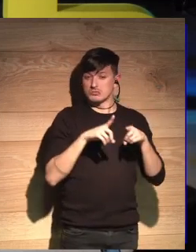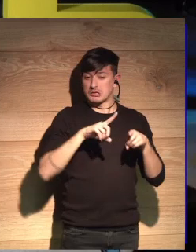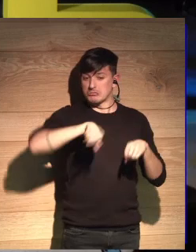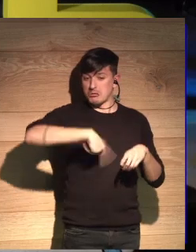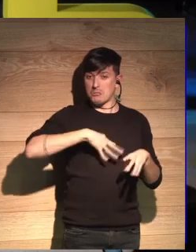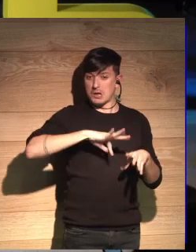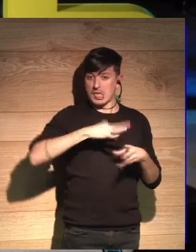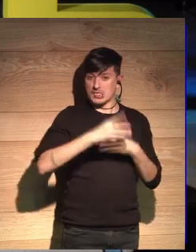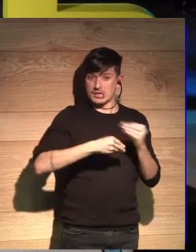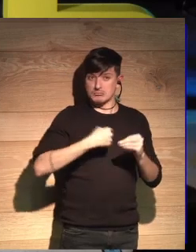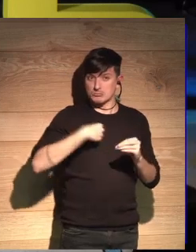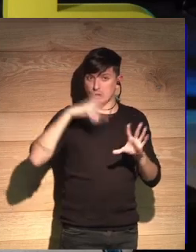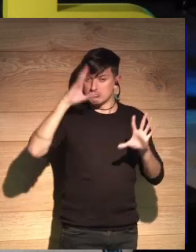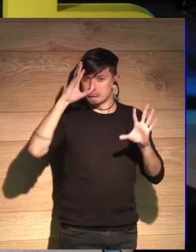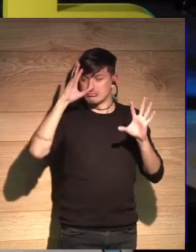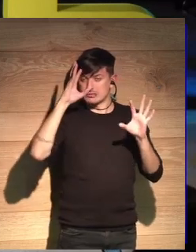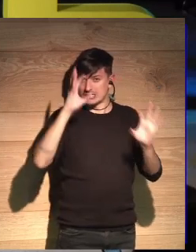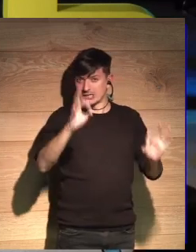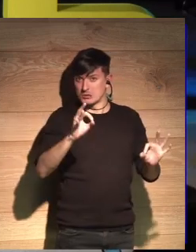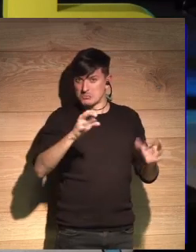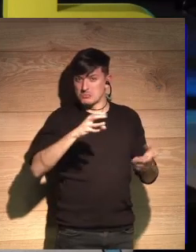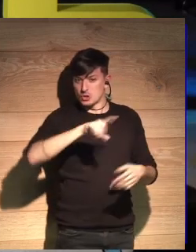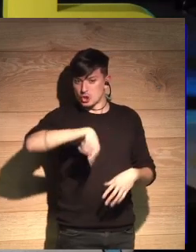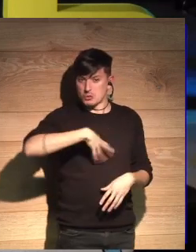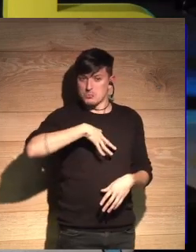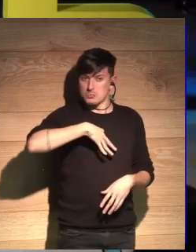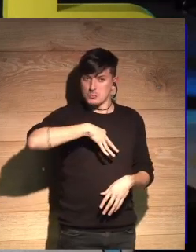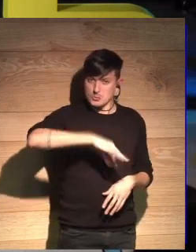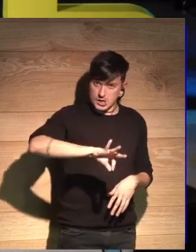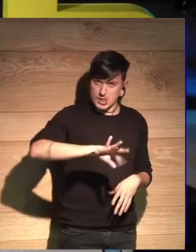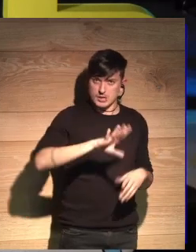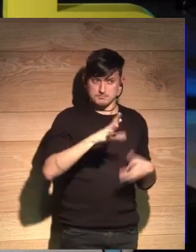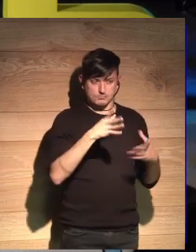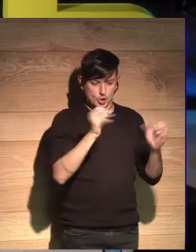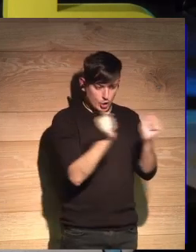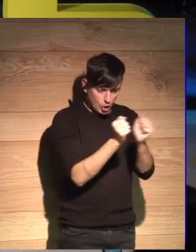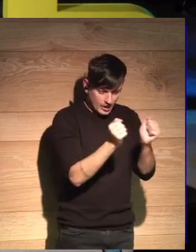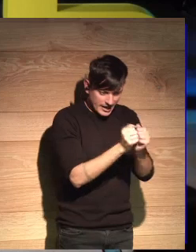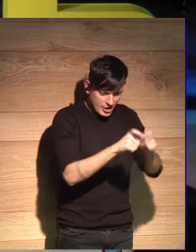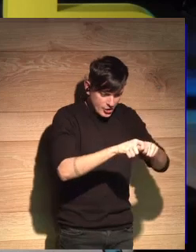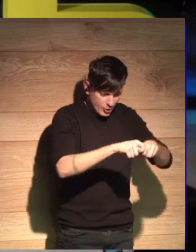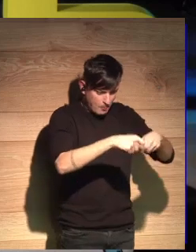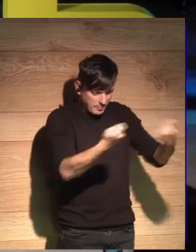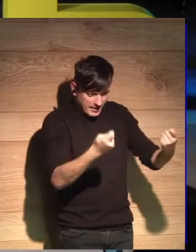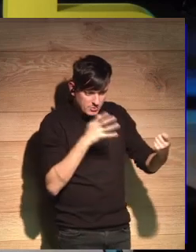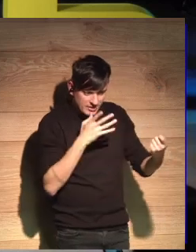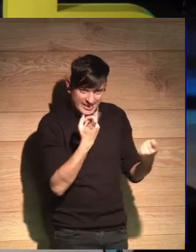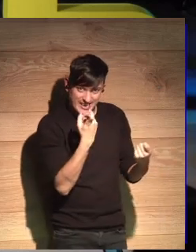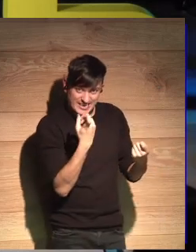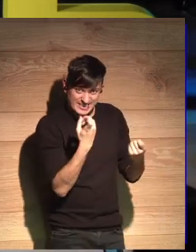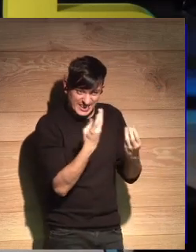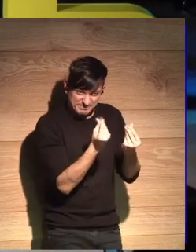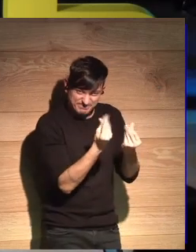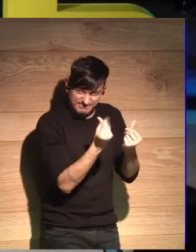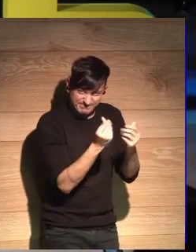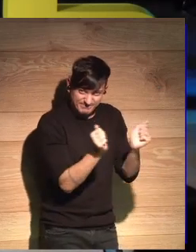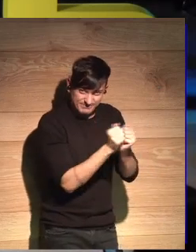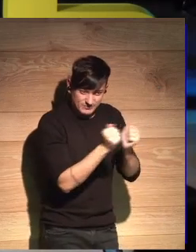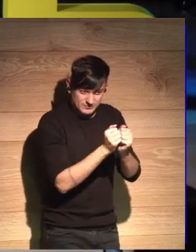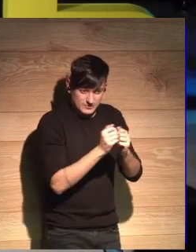nature to break down rock right now, because we want gravel for building buildings, making tunnels and so on. So we're a major